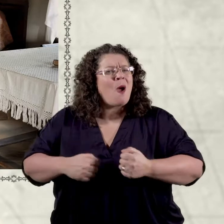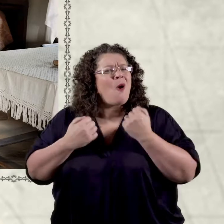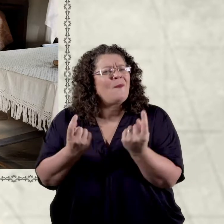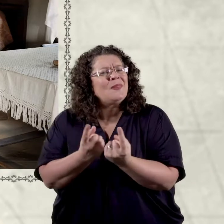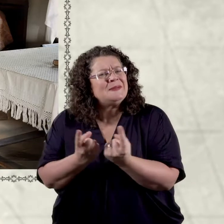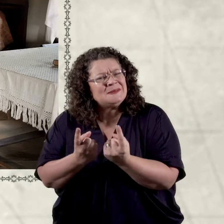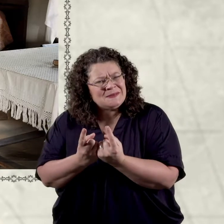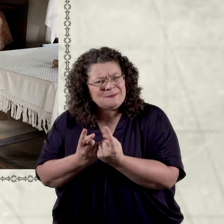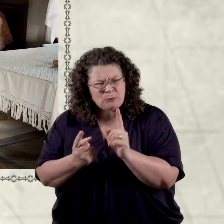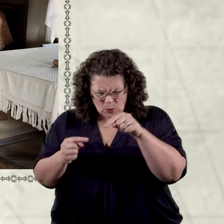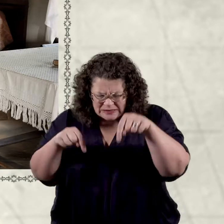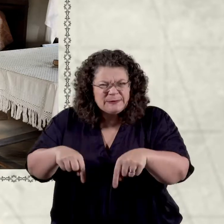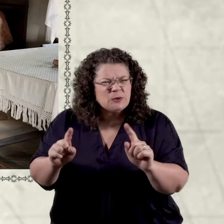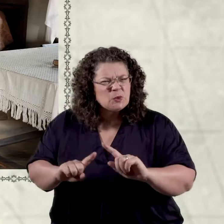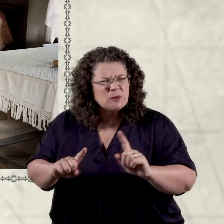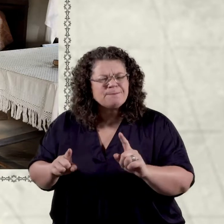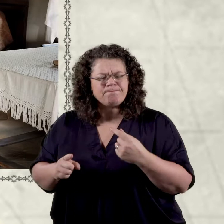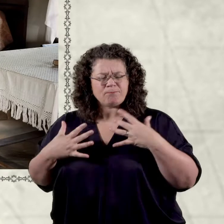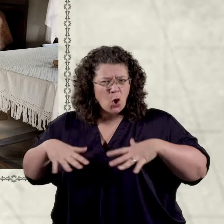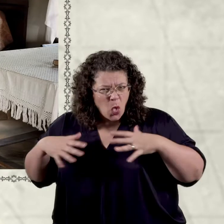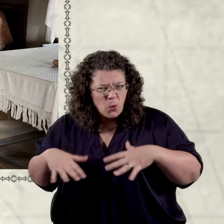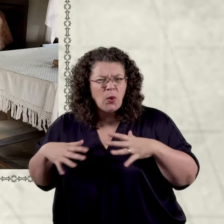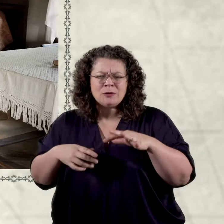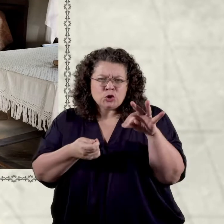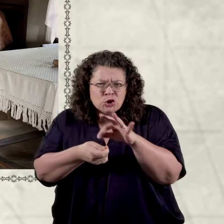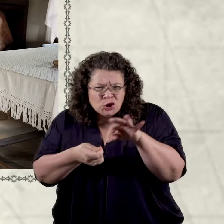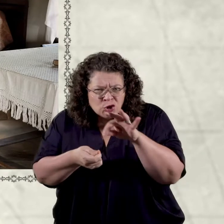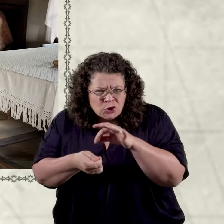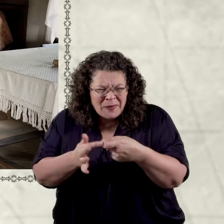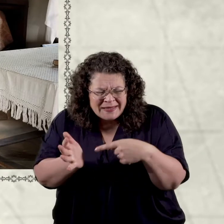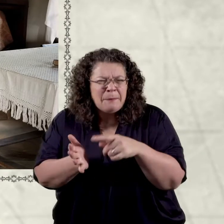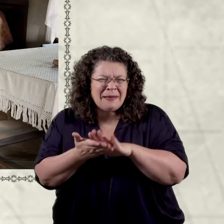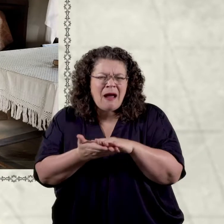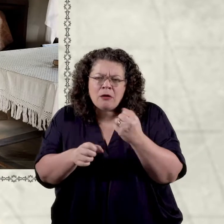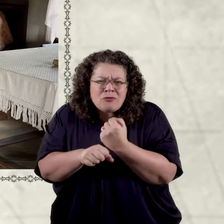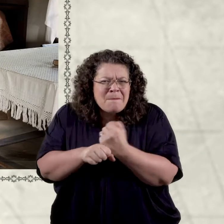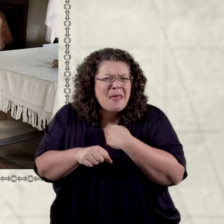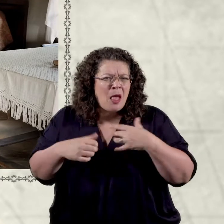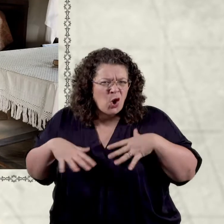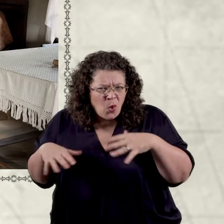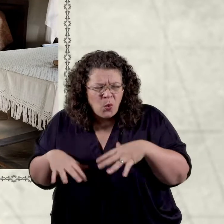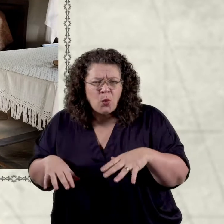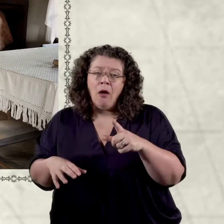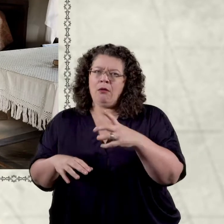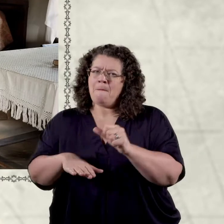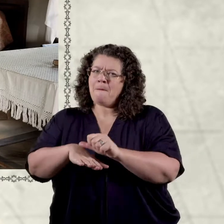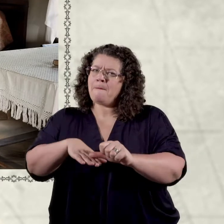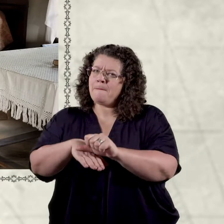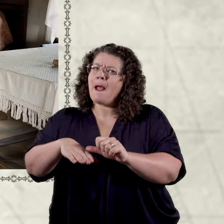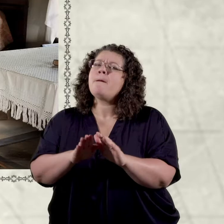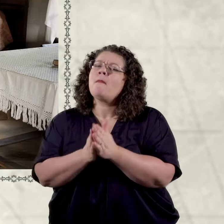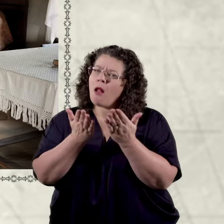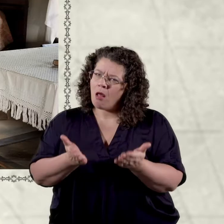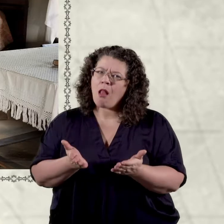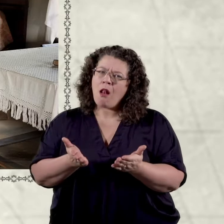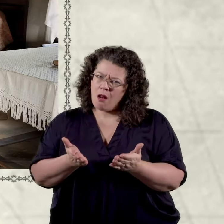have clothes in there, also a sewing kit so I can mend my clothes. Also, there's a copy of